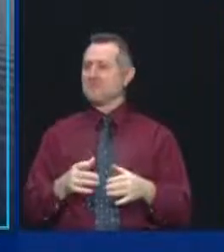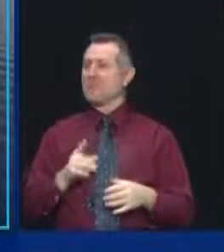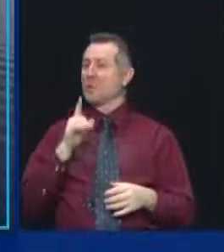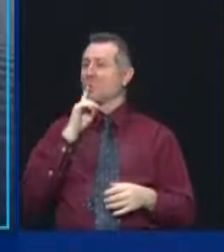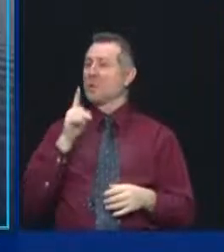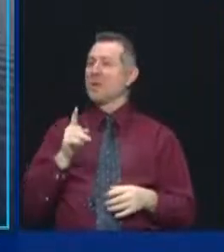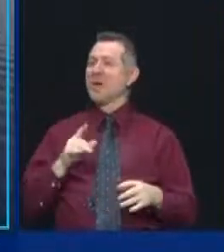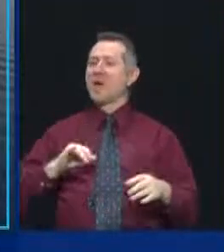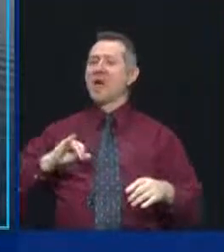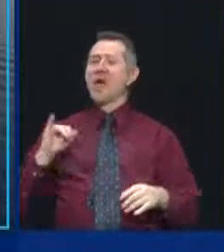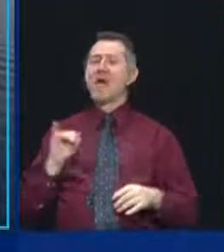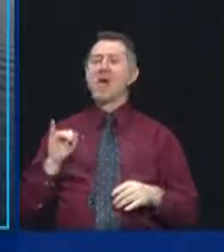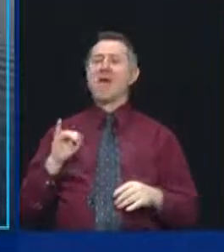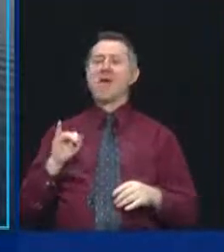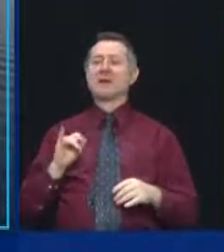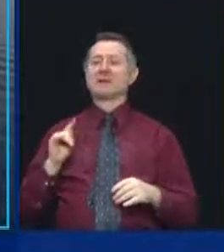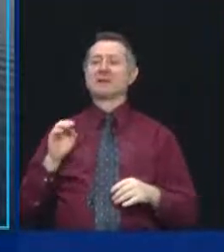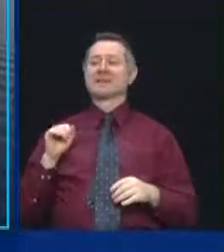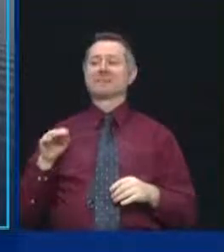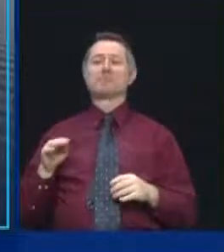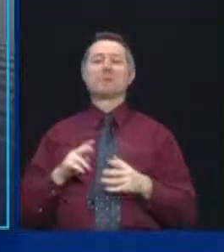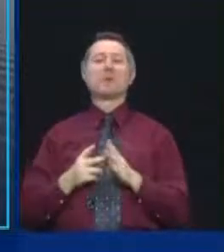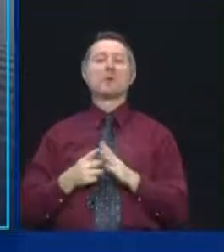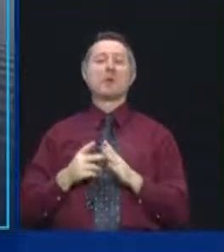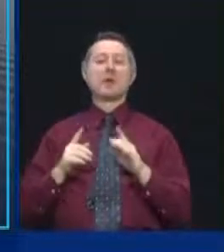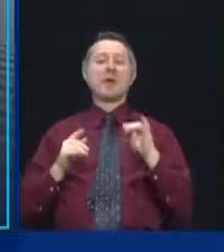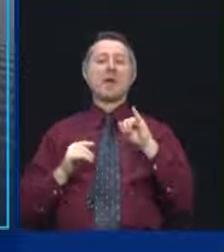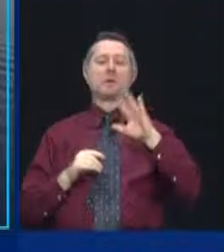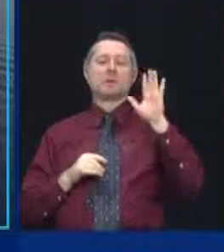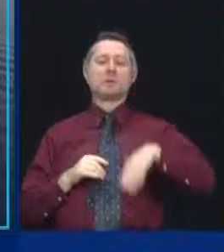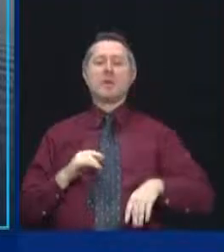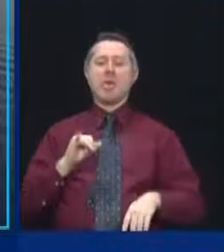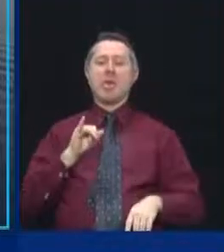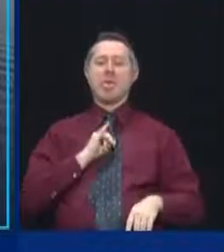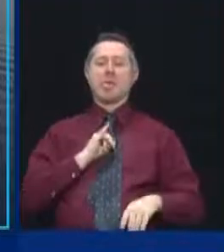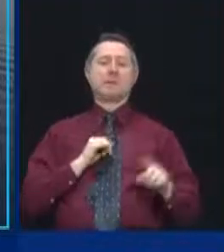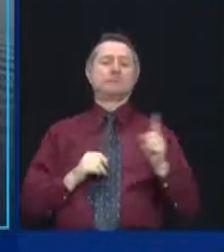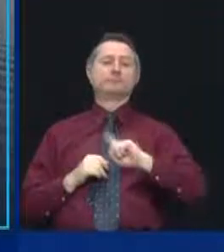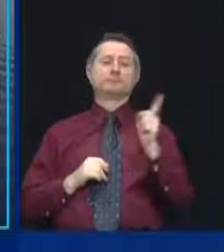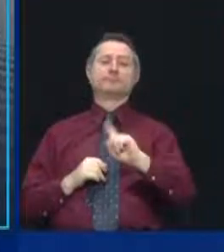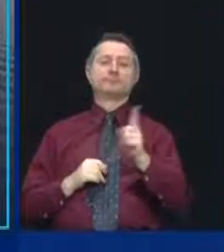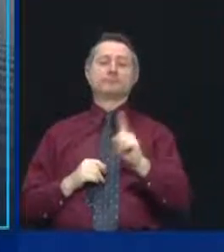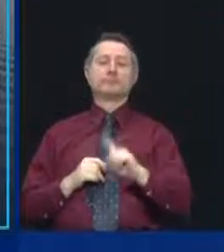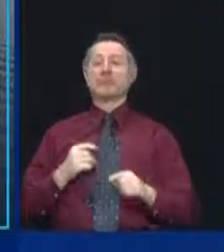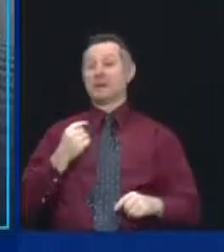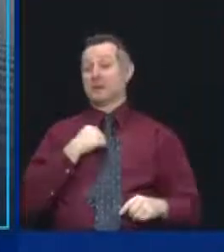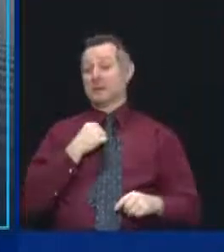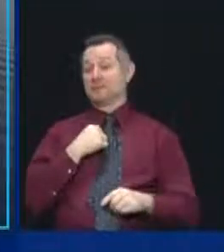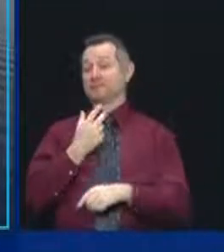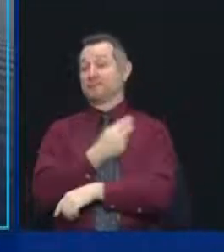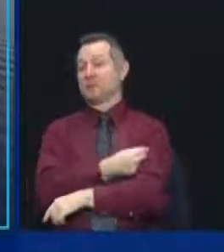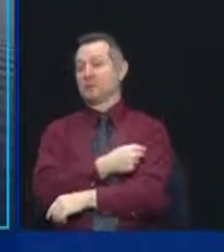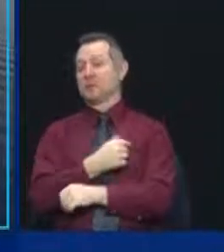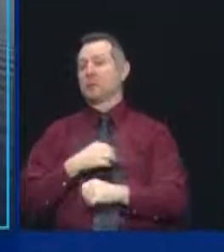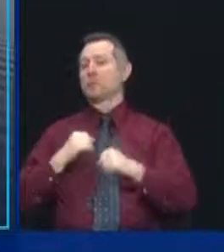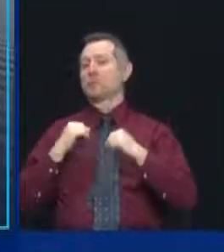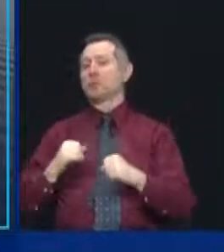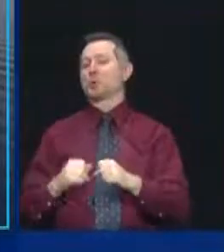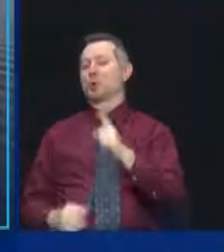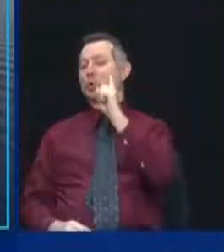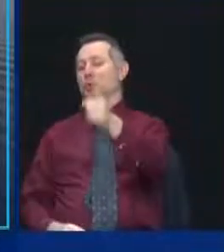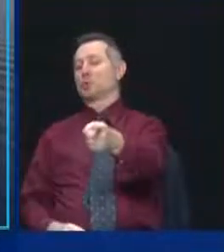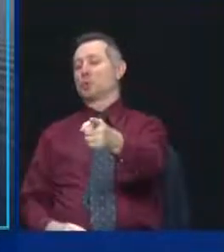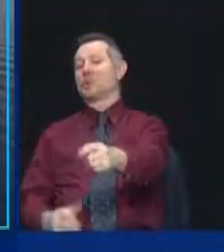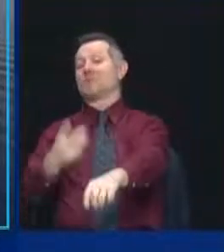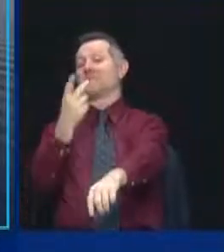say. I get a vaccine to protect you, and you get a vaccine to protect me. And the